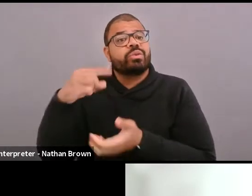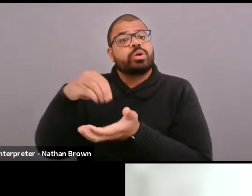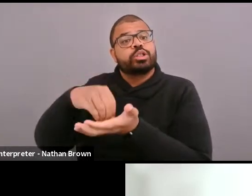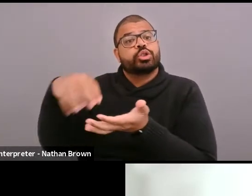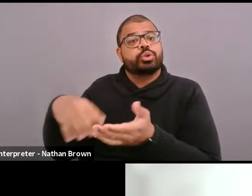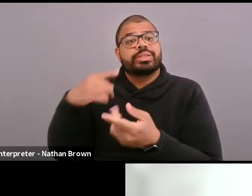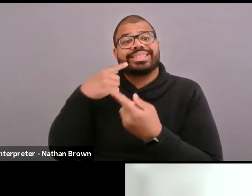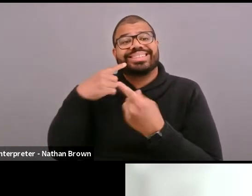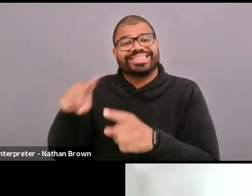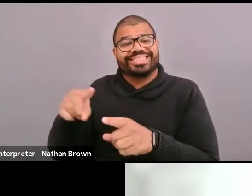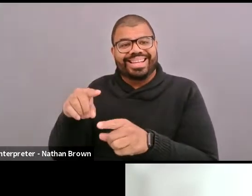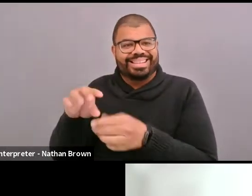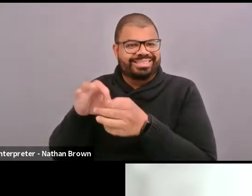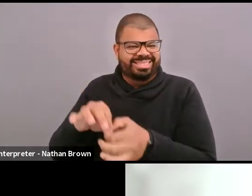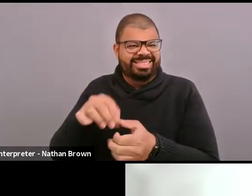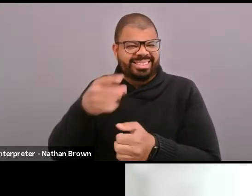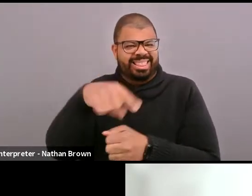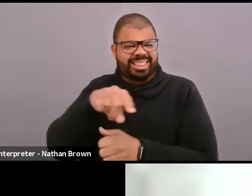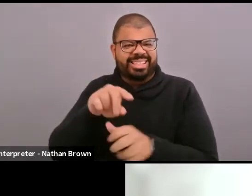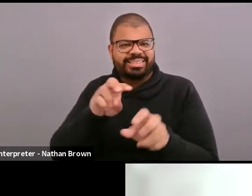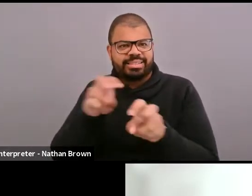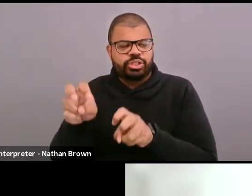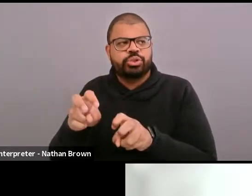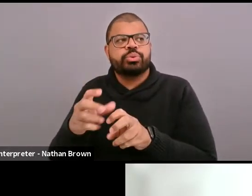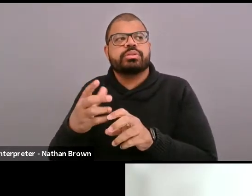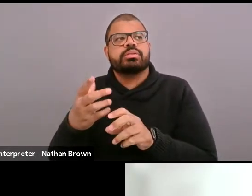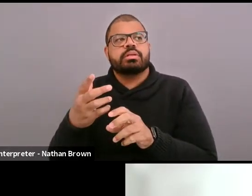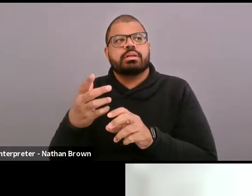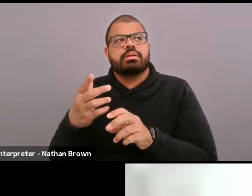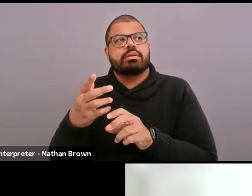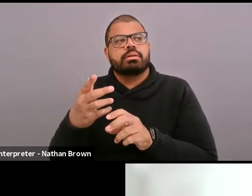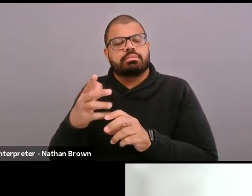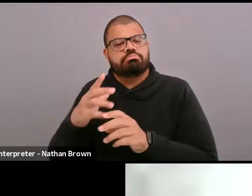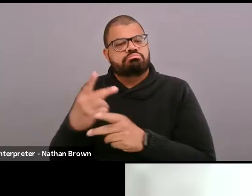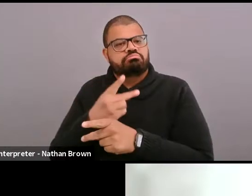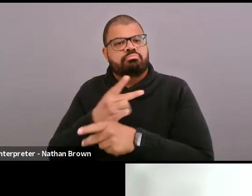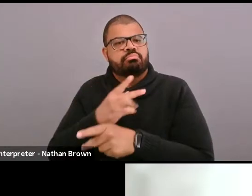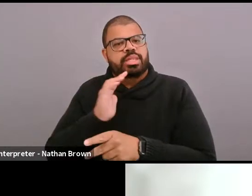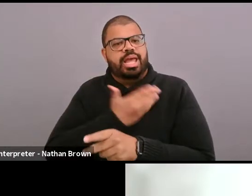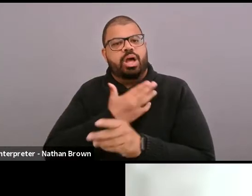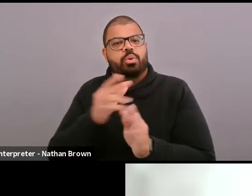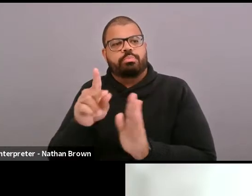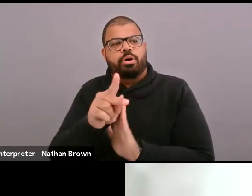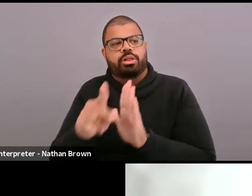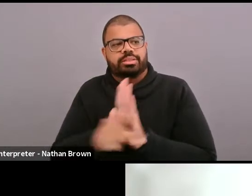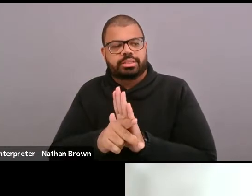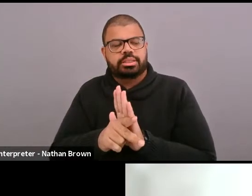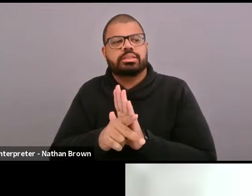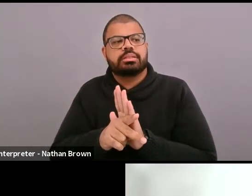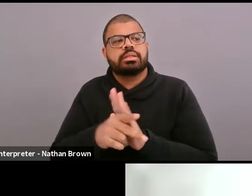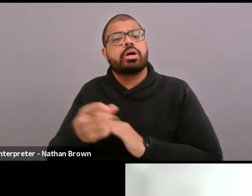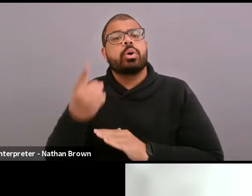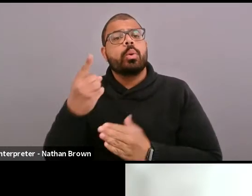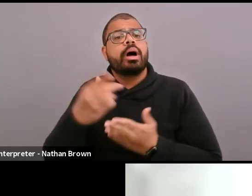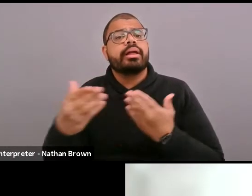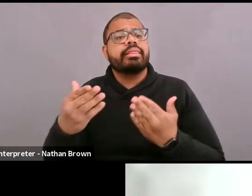these issues are our policies. And one of the things that we hear a lot is,